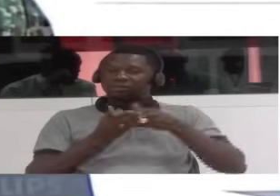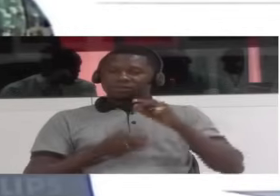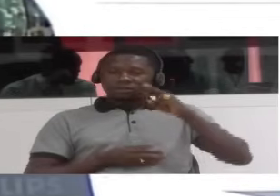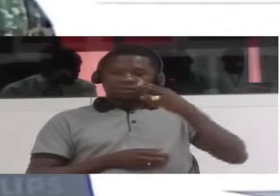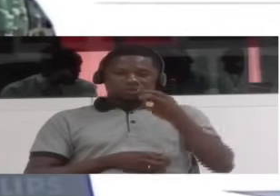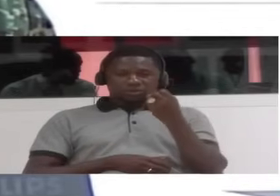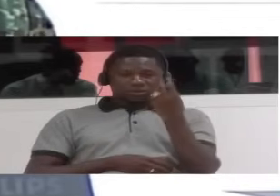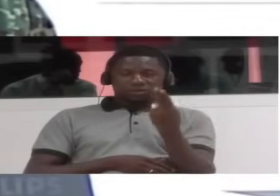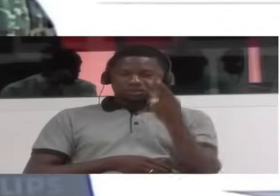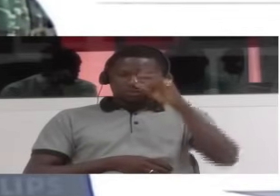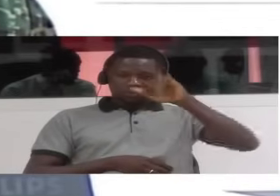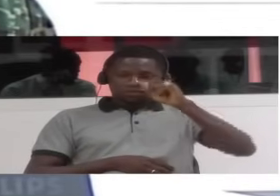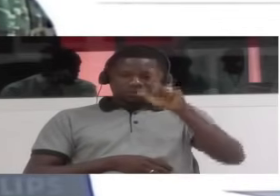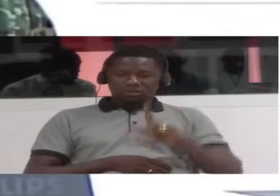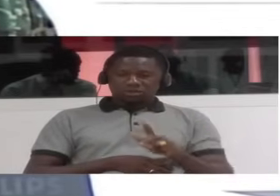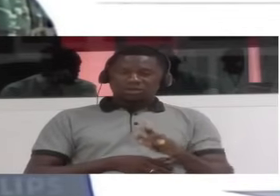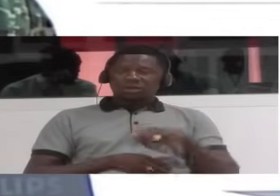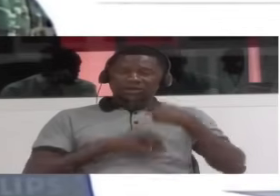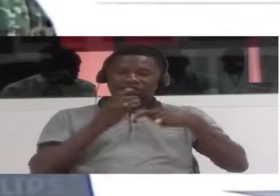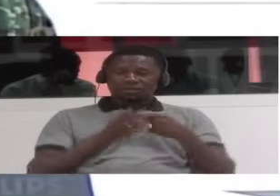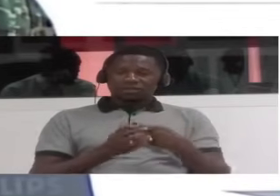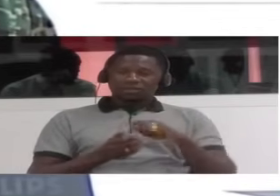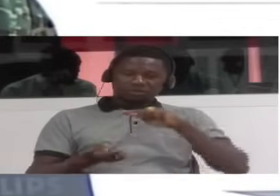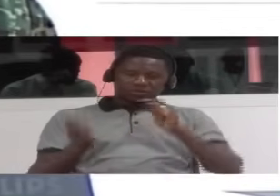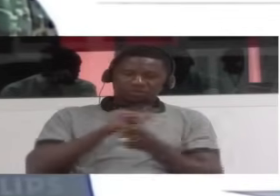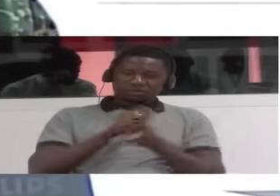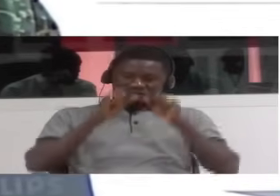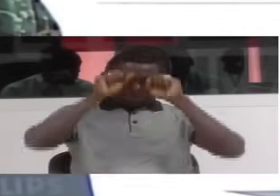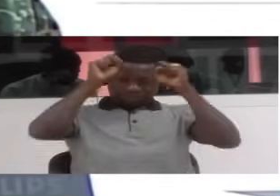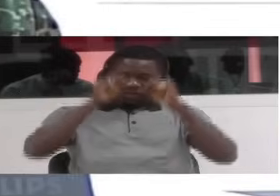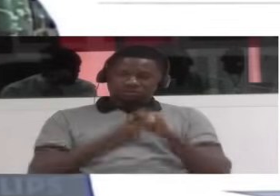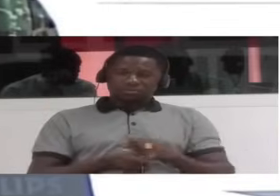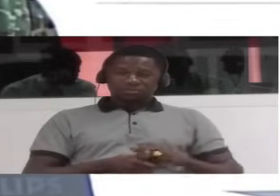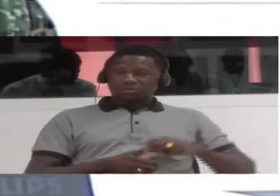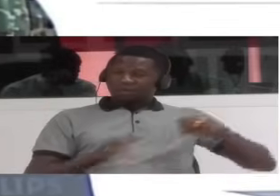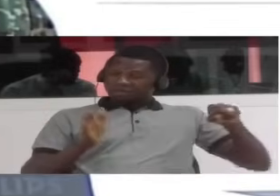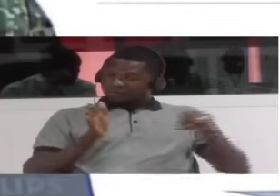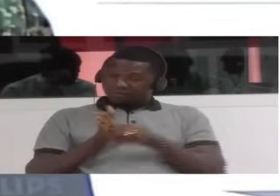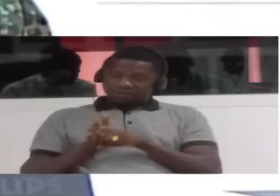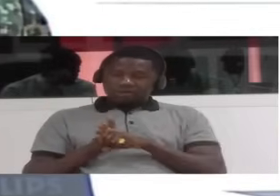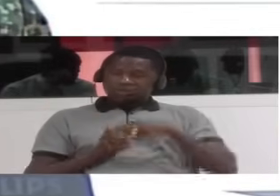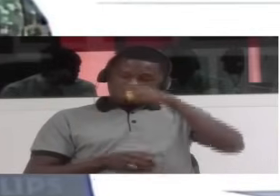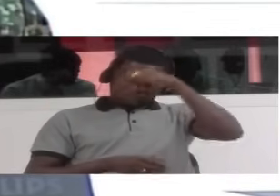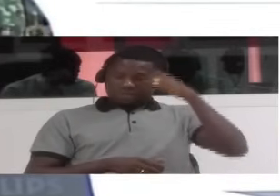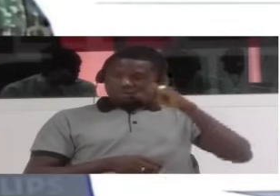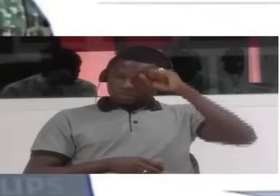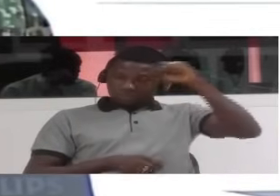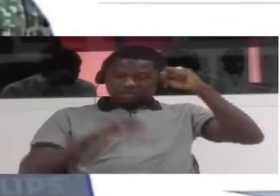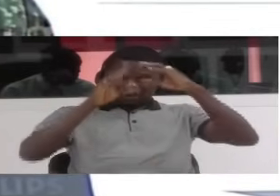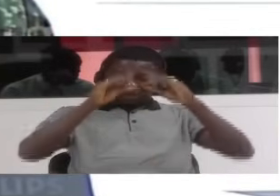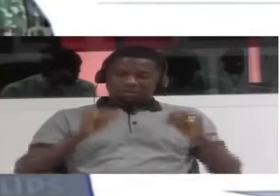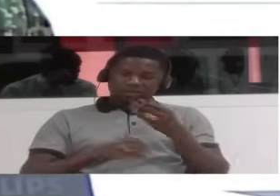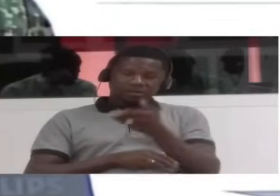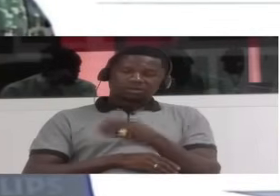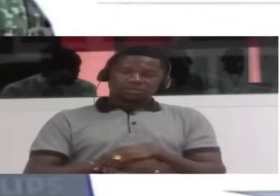government. You were a permanent fixture at State Guards? Yes. So during this period, did you undergo